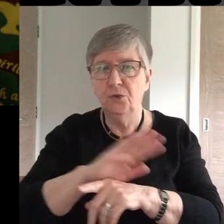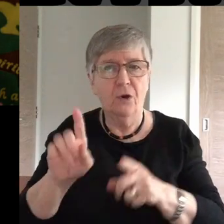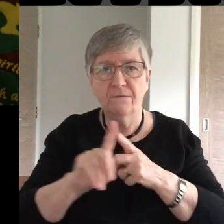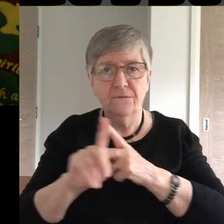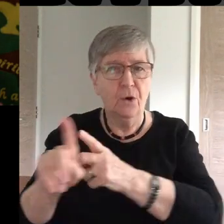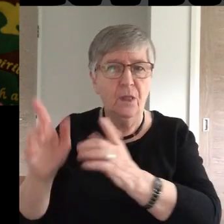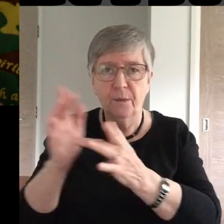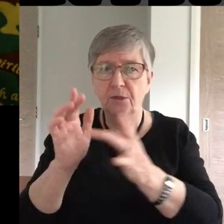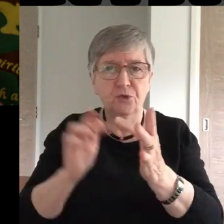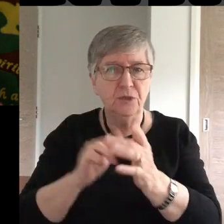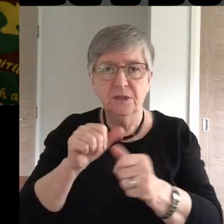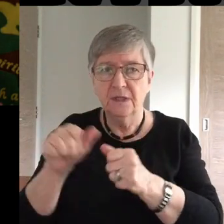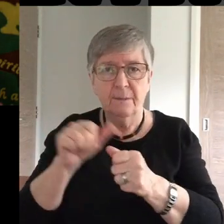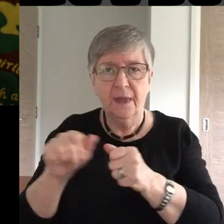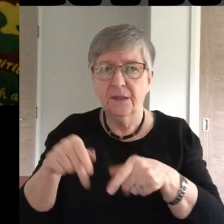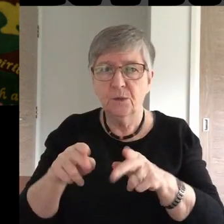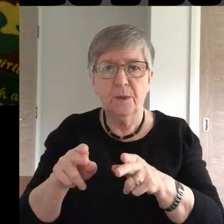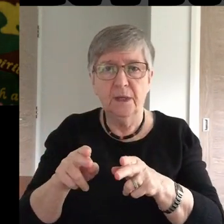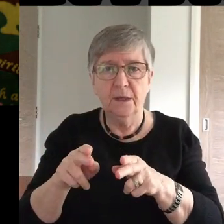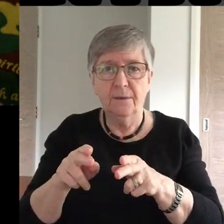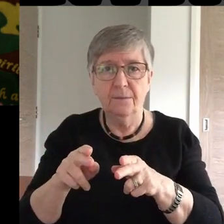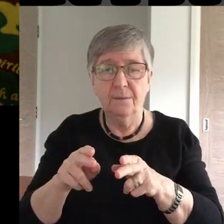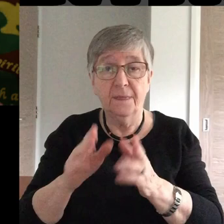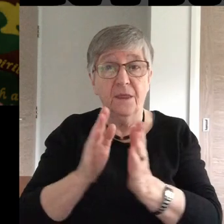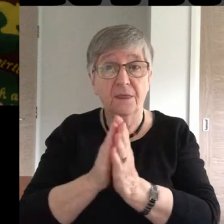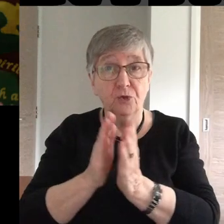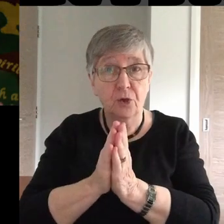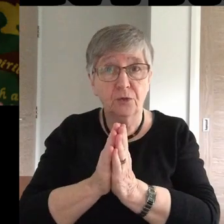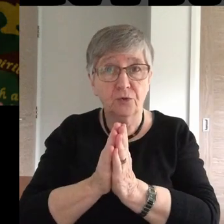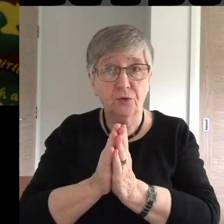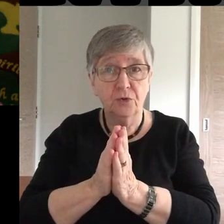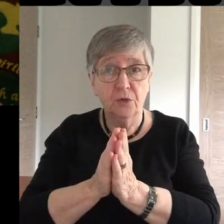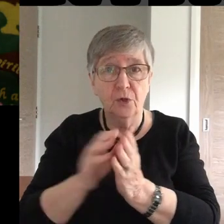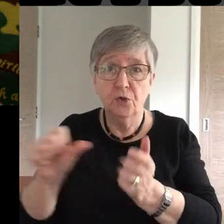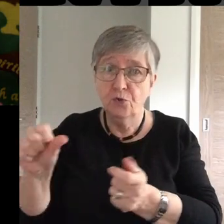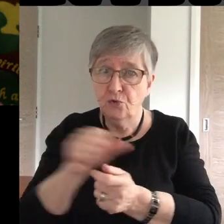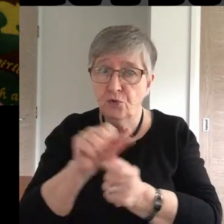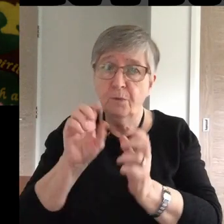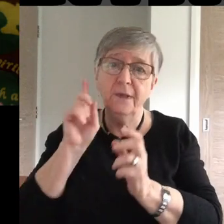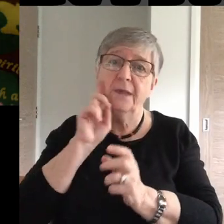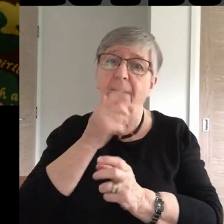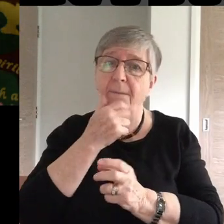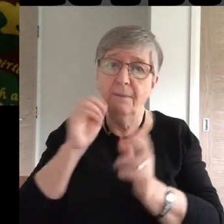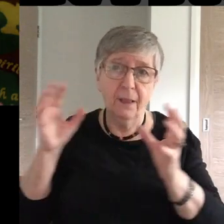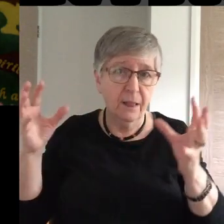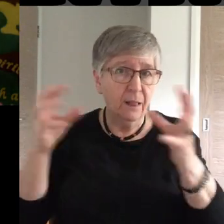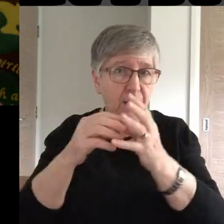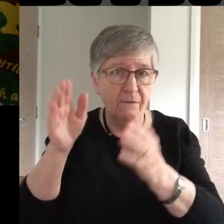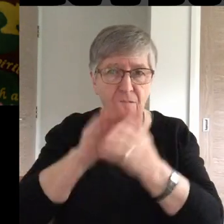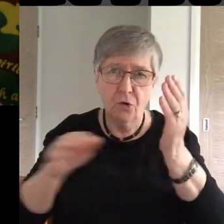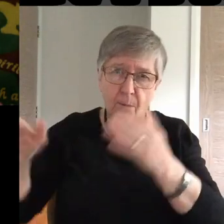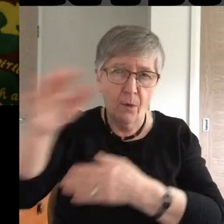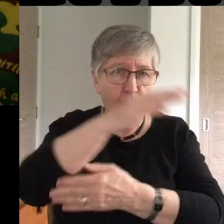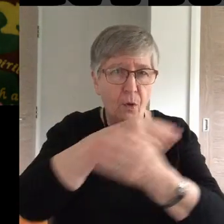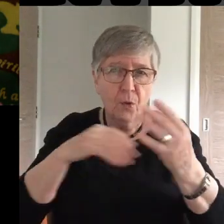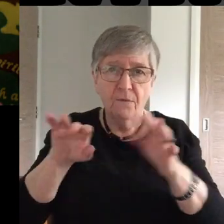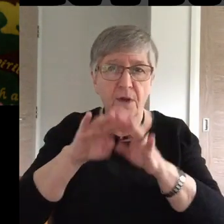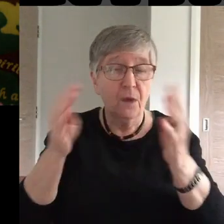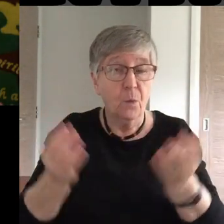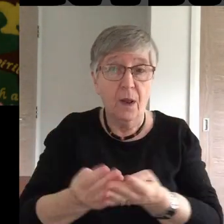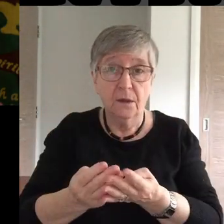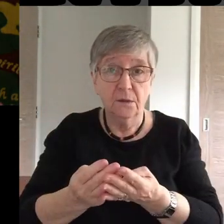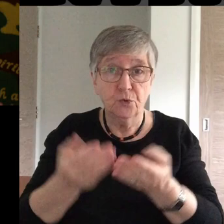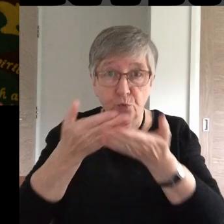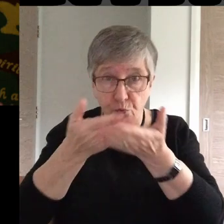king. The church is constituted as a people who have gathered from all over the world